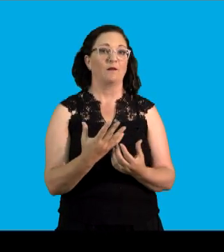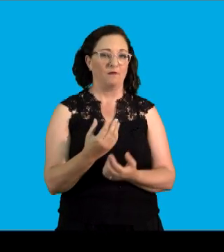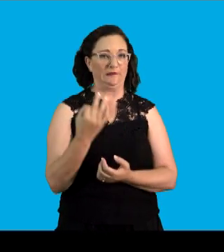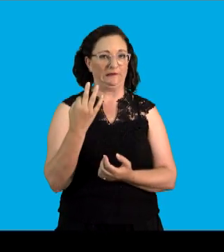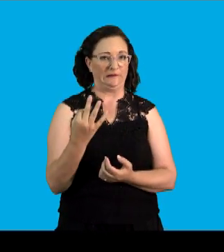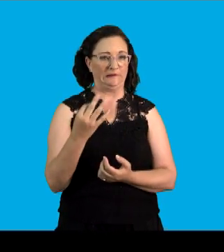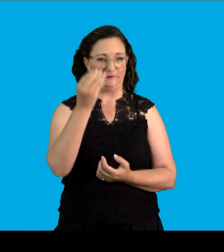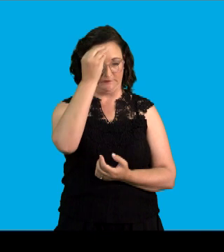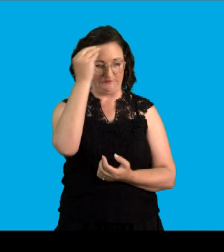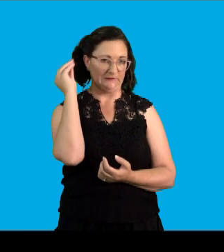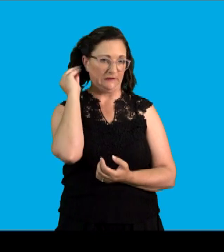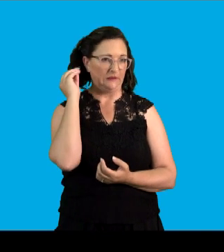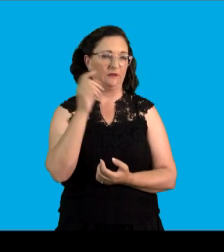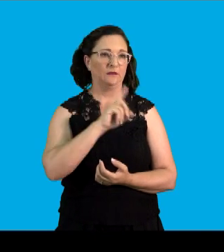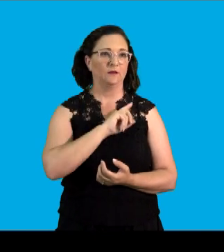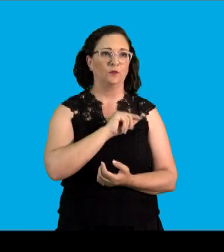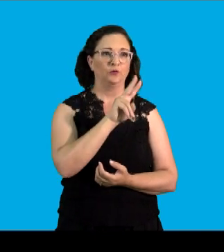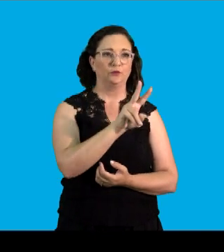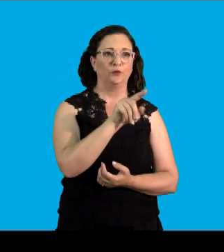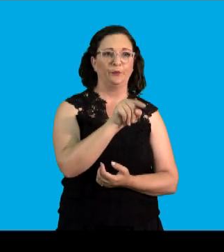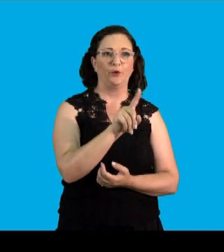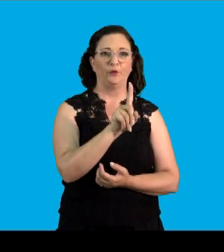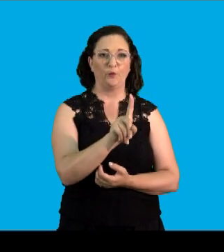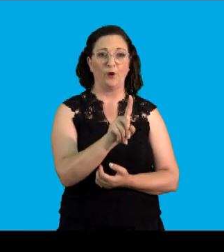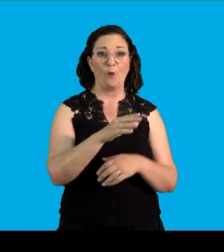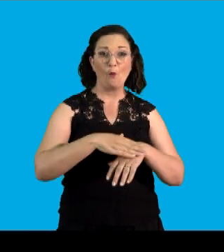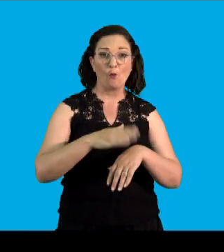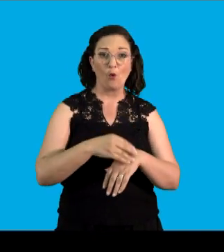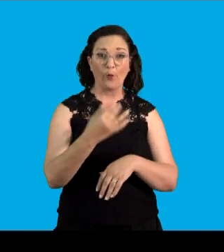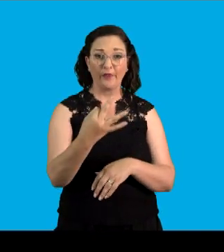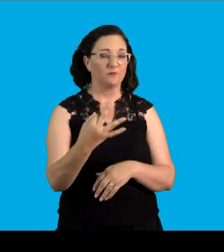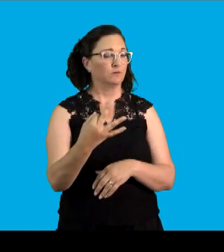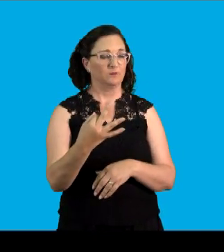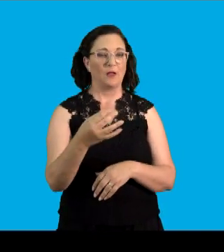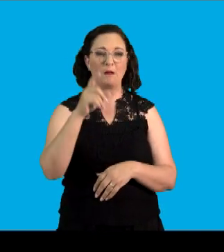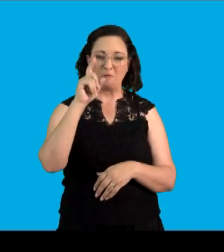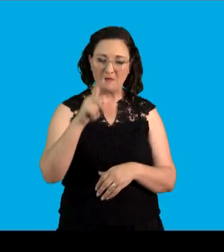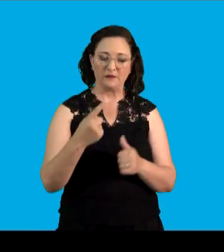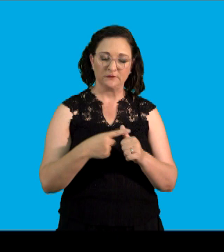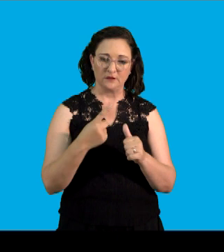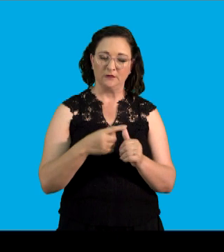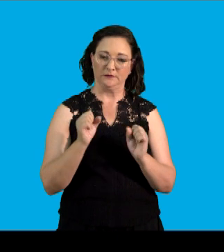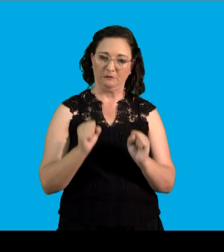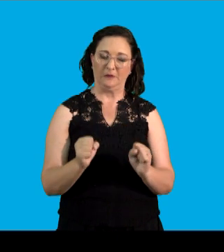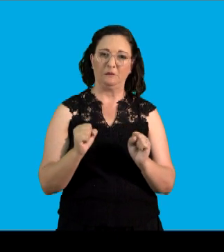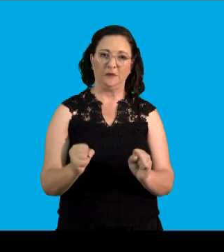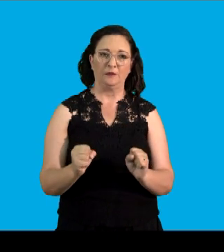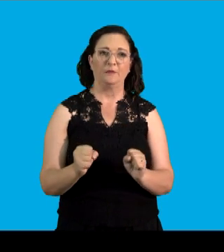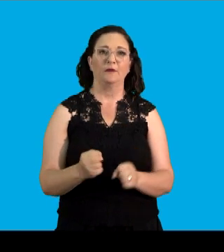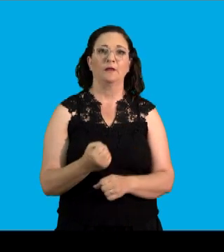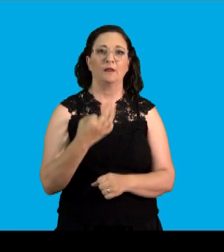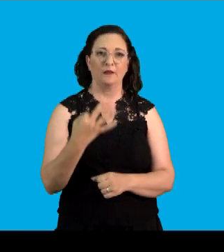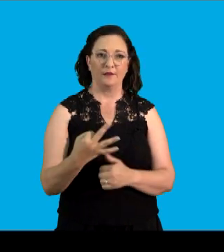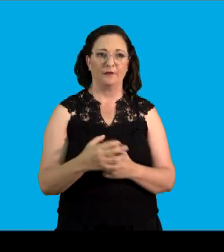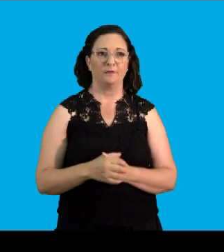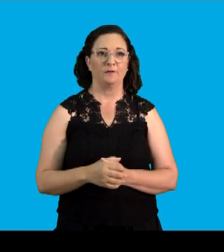number and then you need to give 3. You can't give more than 3 because you're given the number that is needed here. List 3